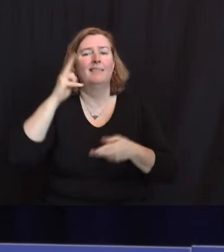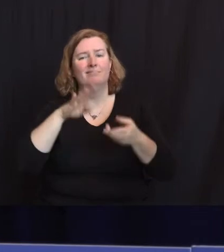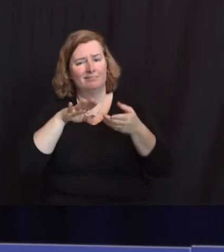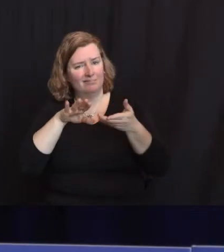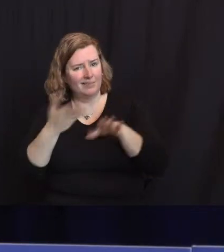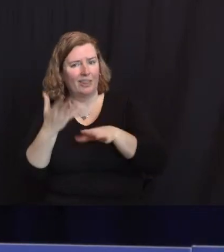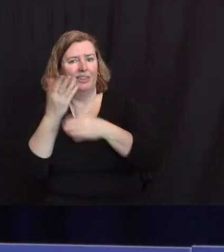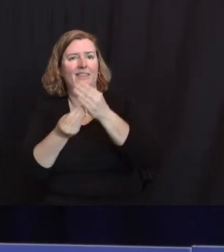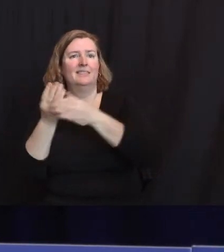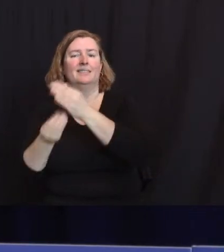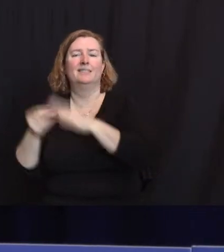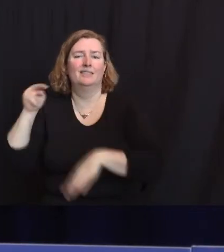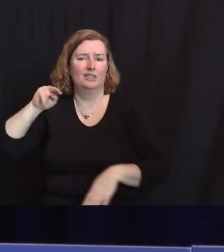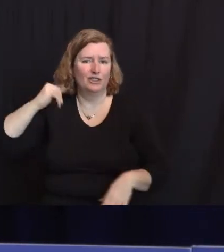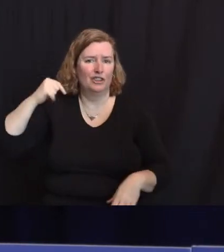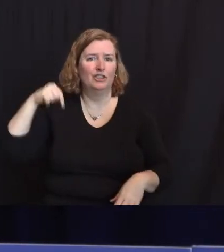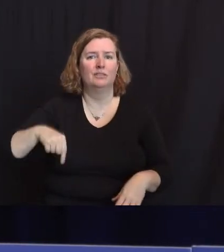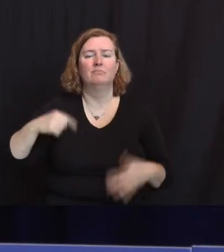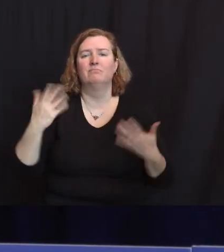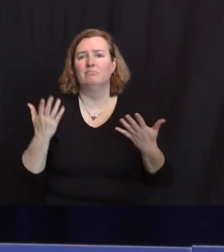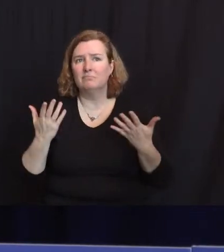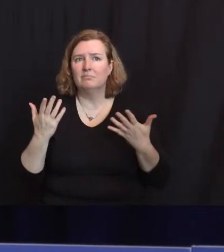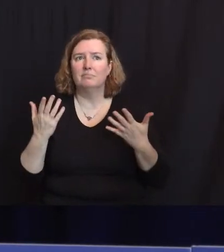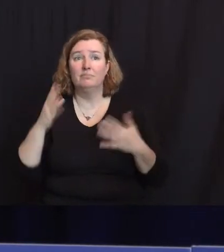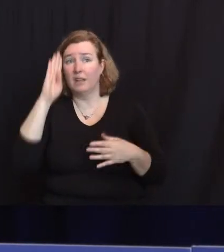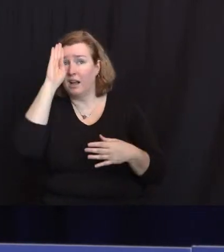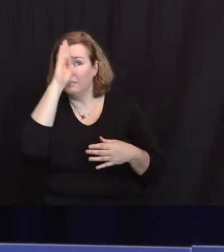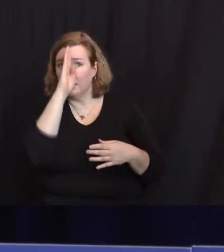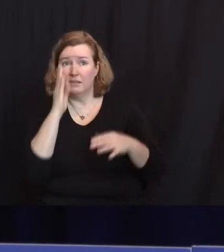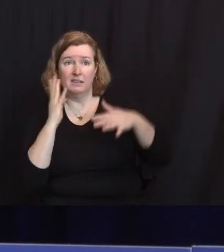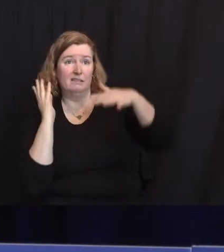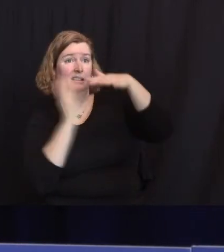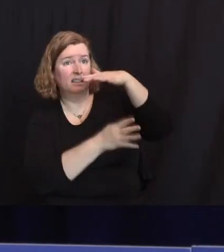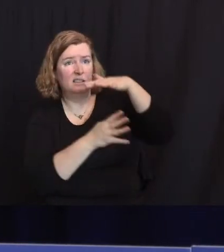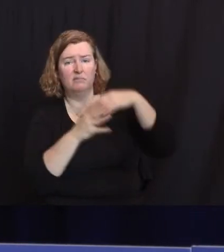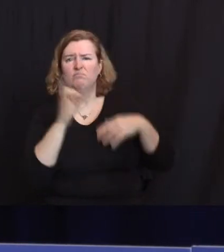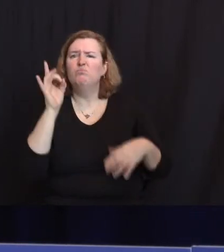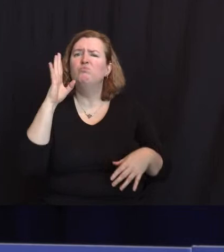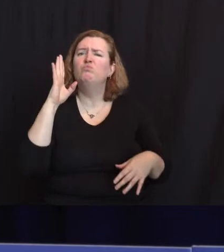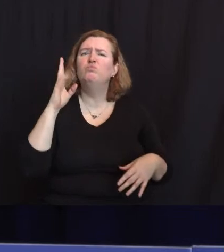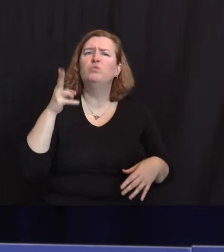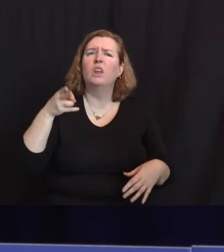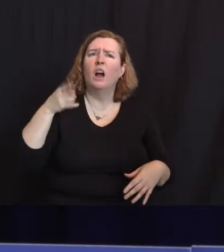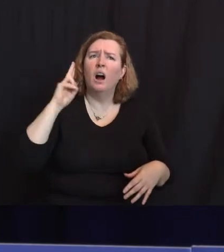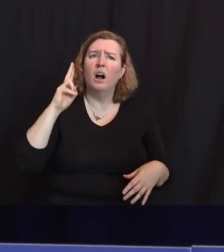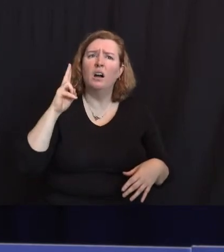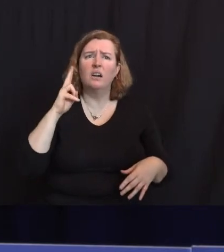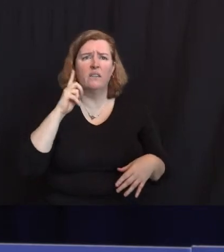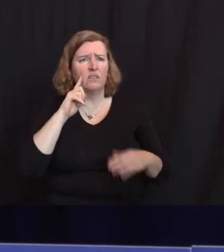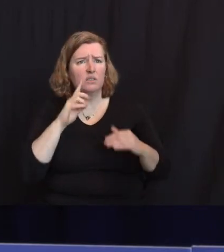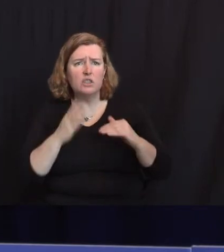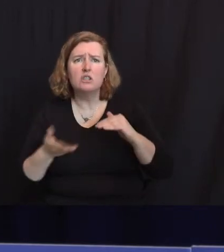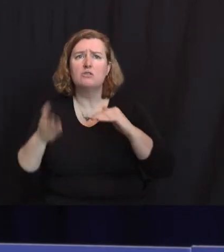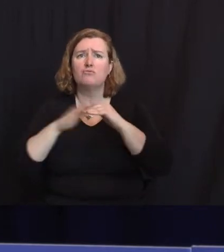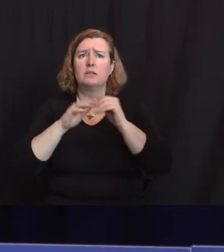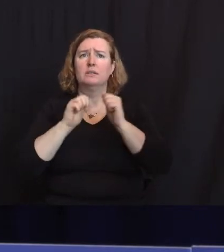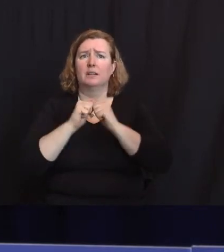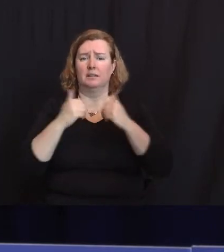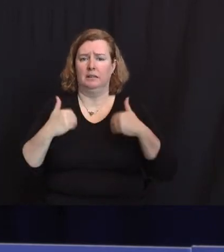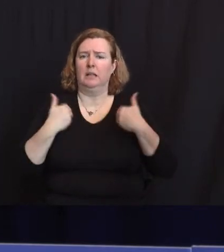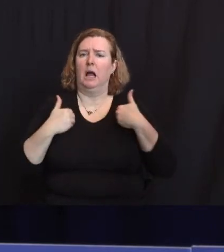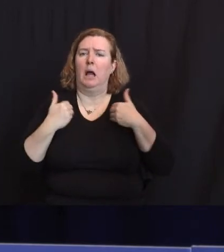in our state. Hospitalizations remain high, and we are seeing increases primarily among younger